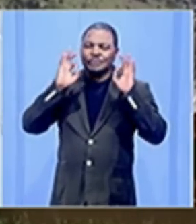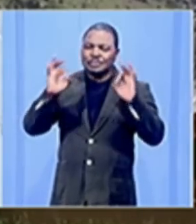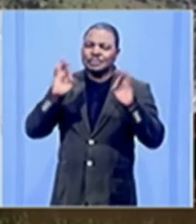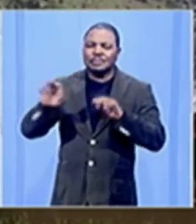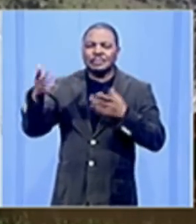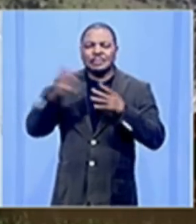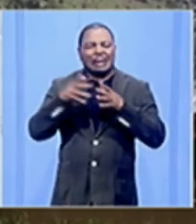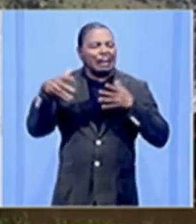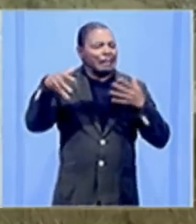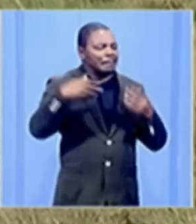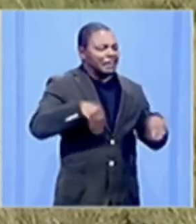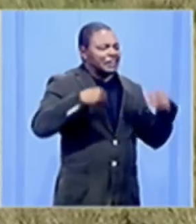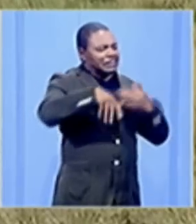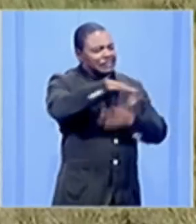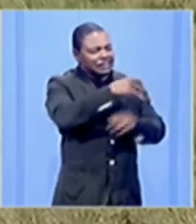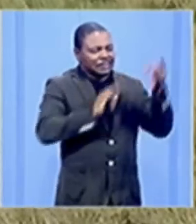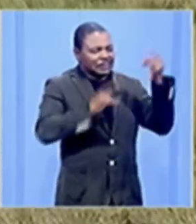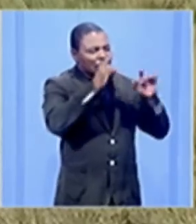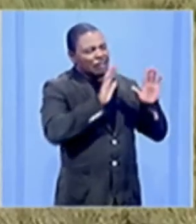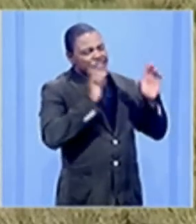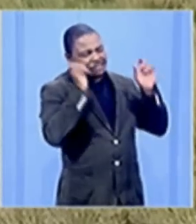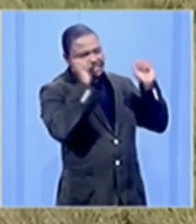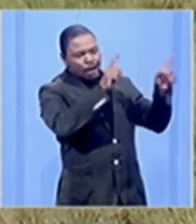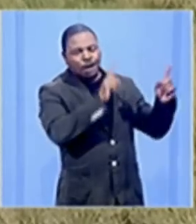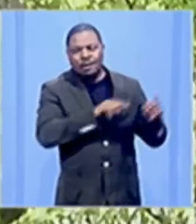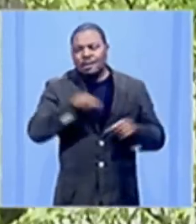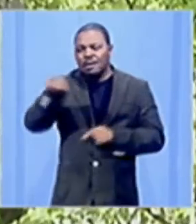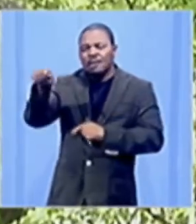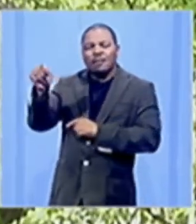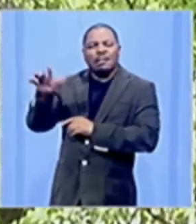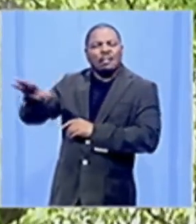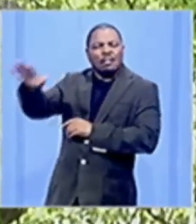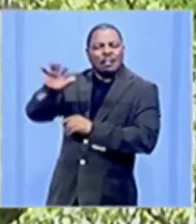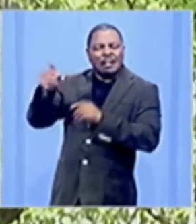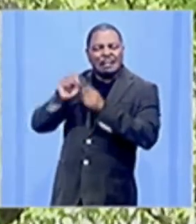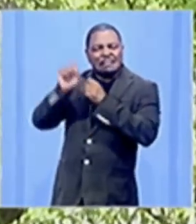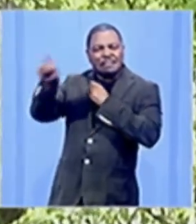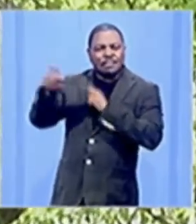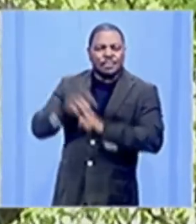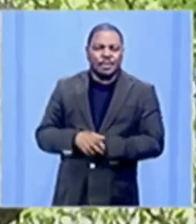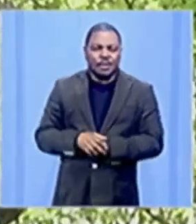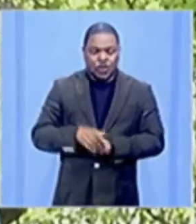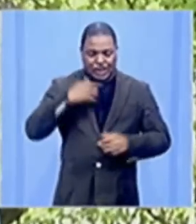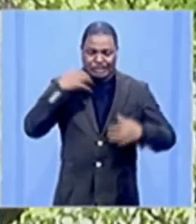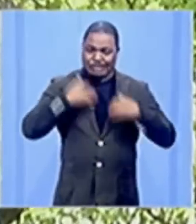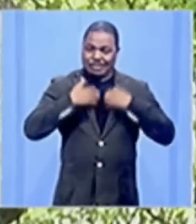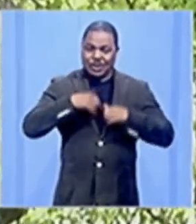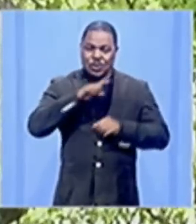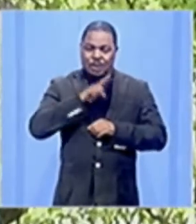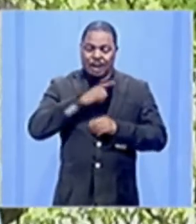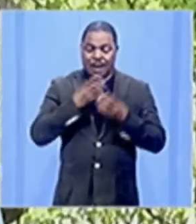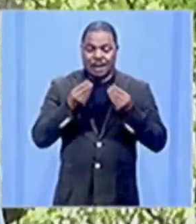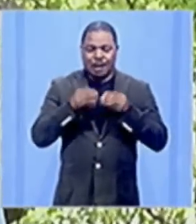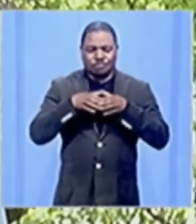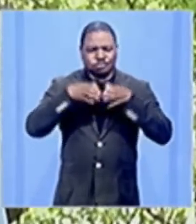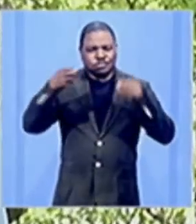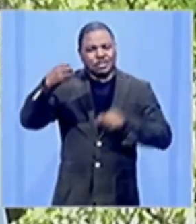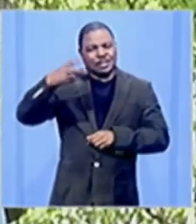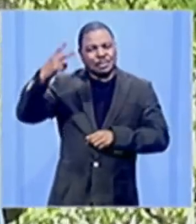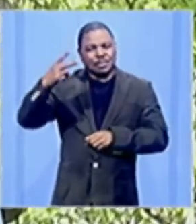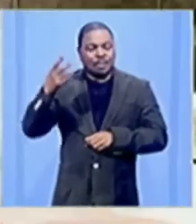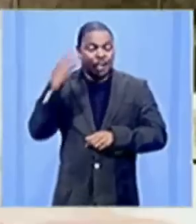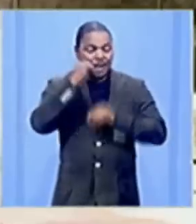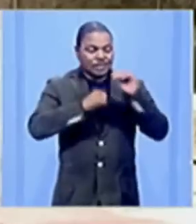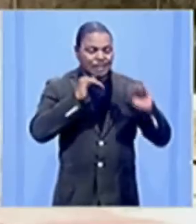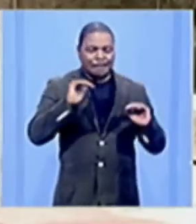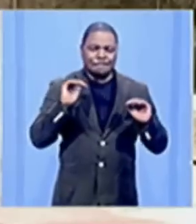le go tlhanasela ga toropo. We are so excited that we are really going to double the numbers compared to last year. Number one, in